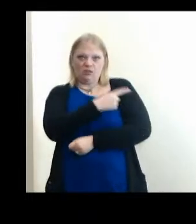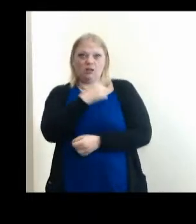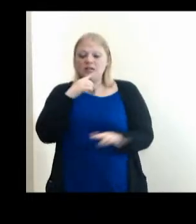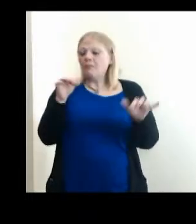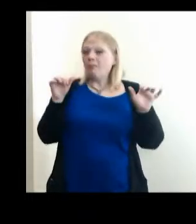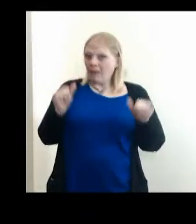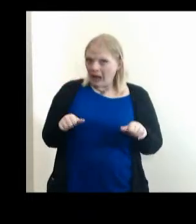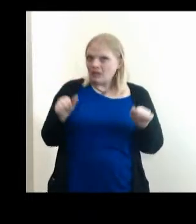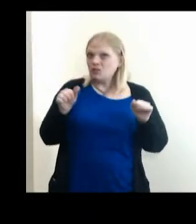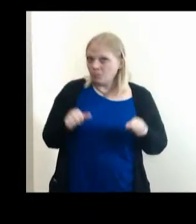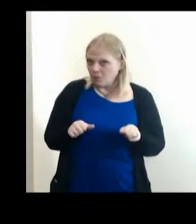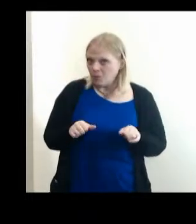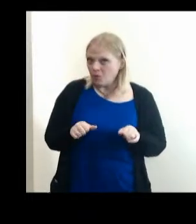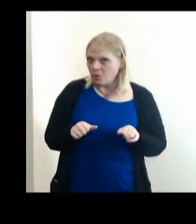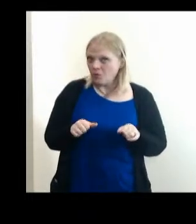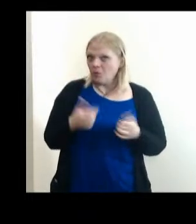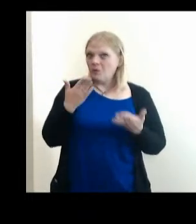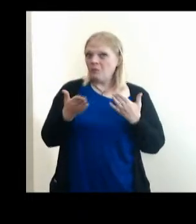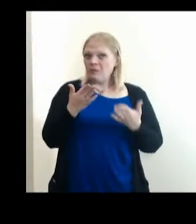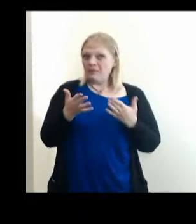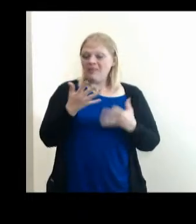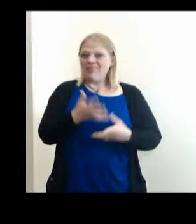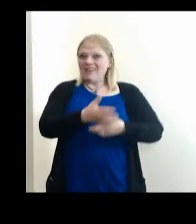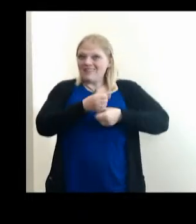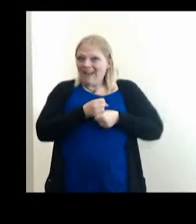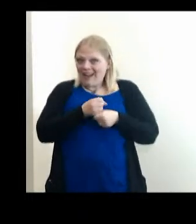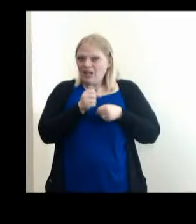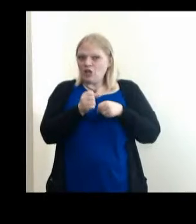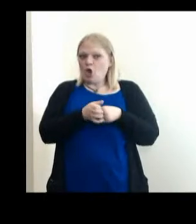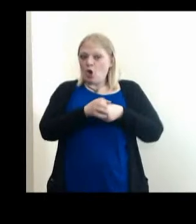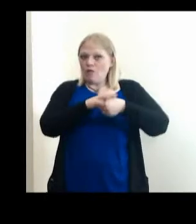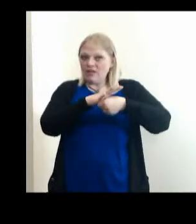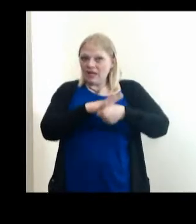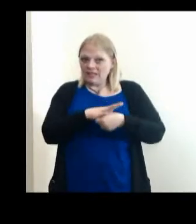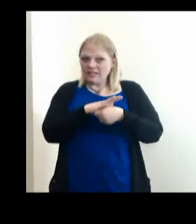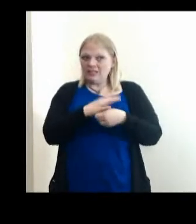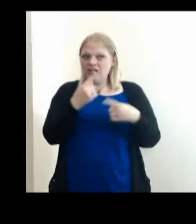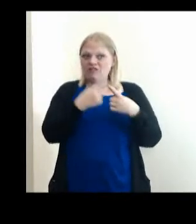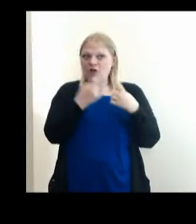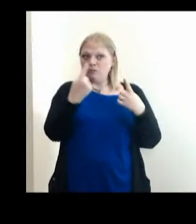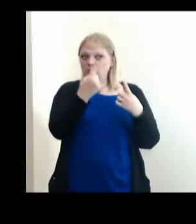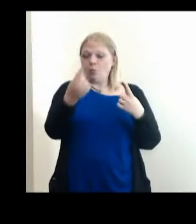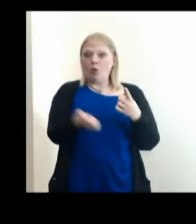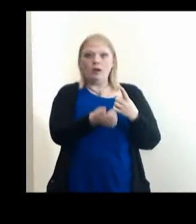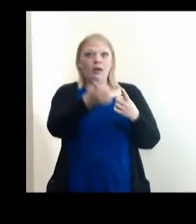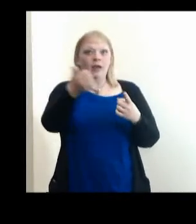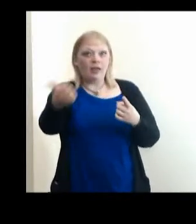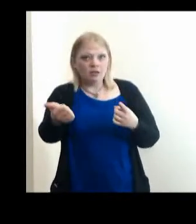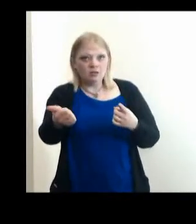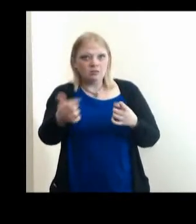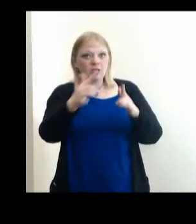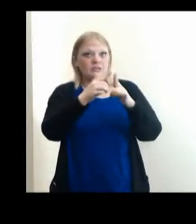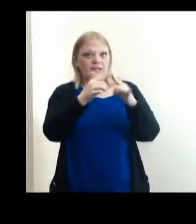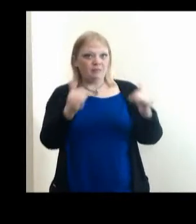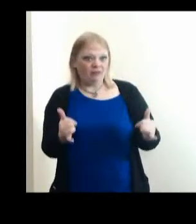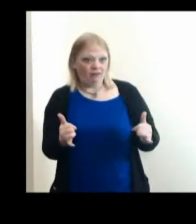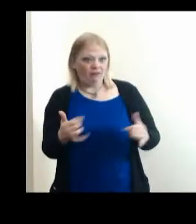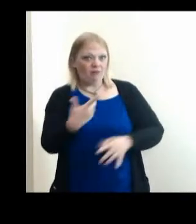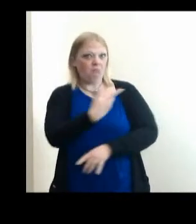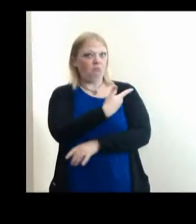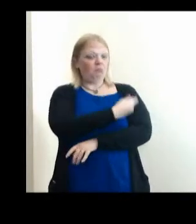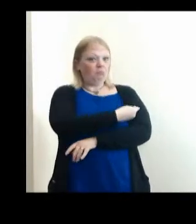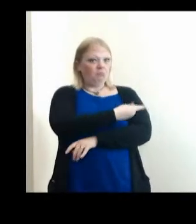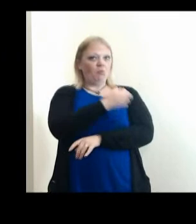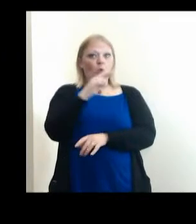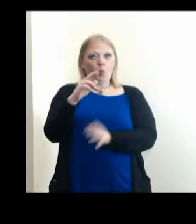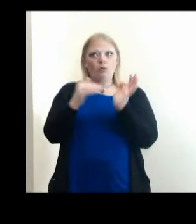possible they could have contracted COVID-19 from someone else at the same time they got the vaccines,